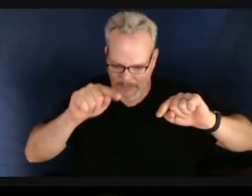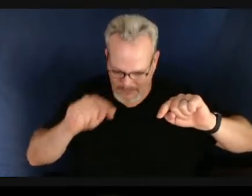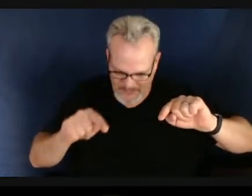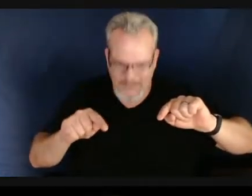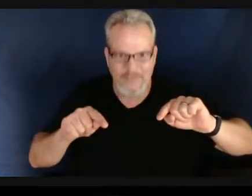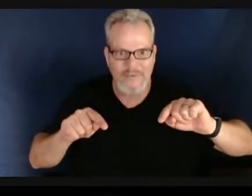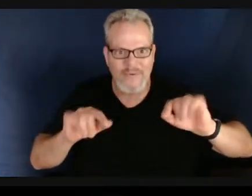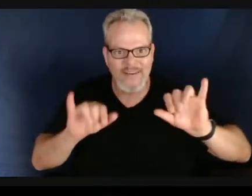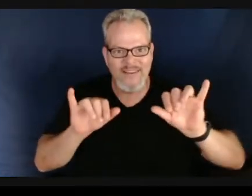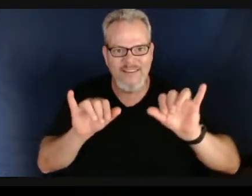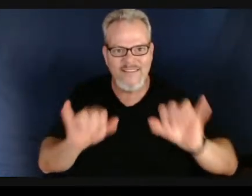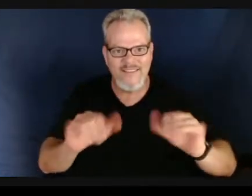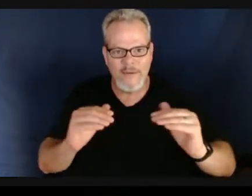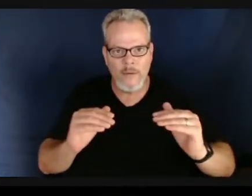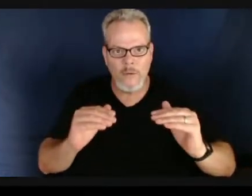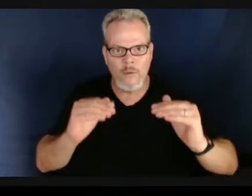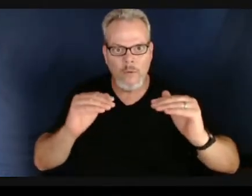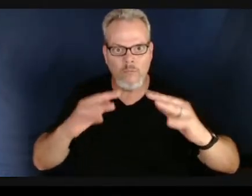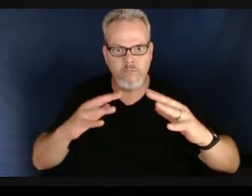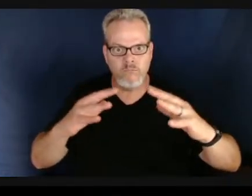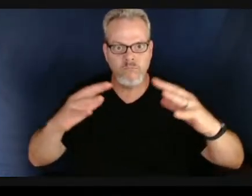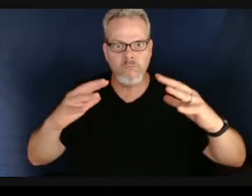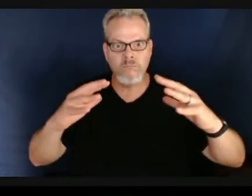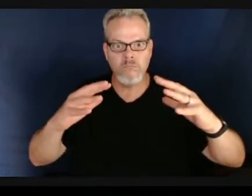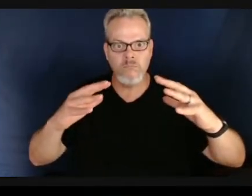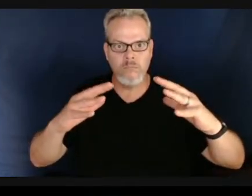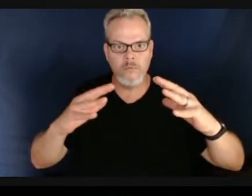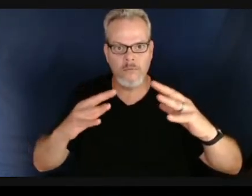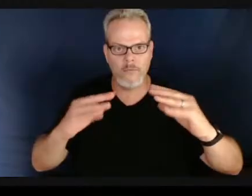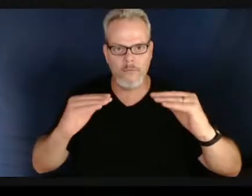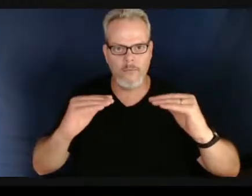as a vent actually rising and growing a little bit and being lifted up.